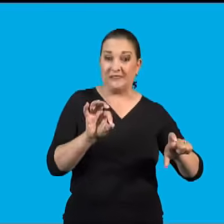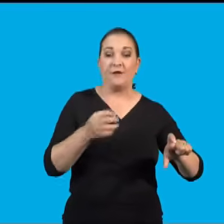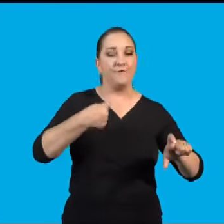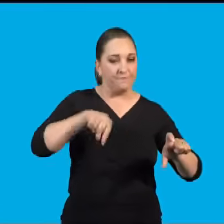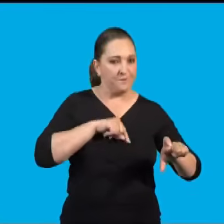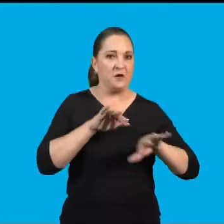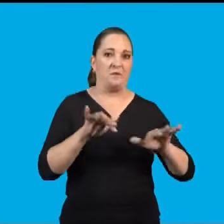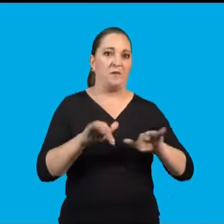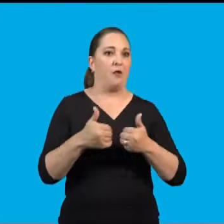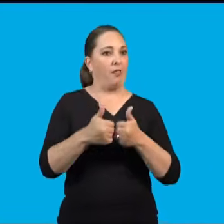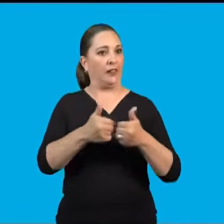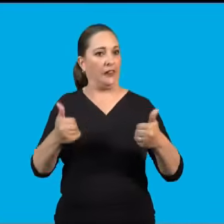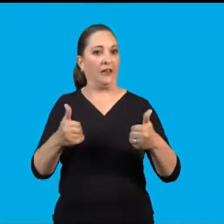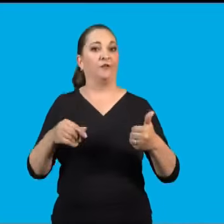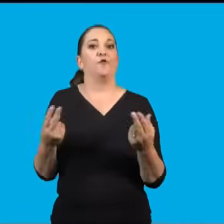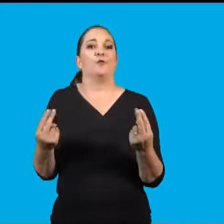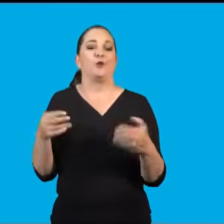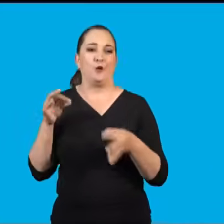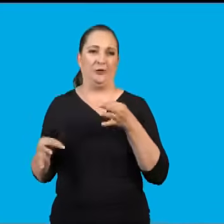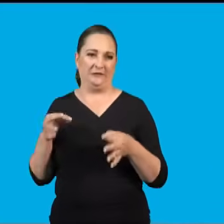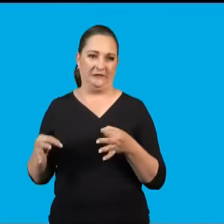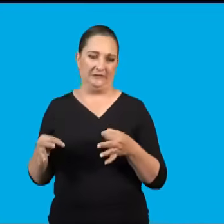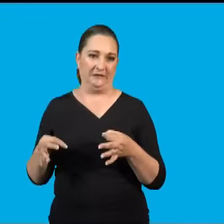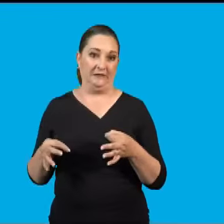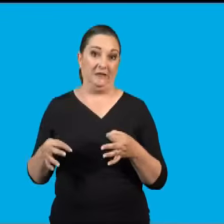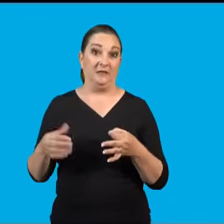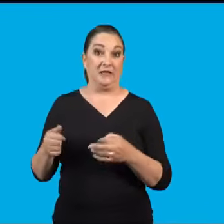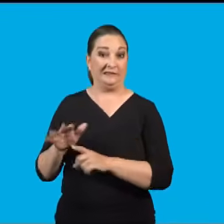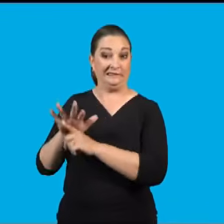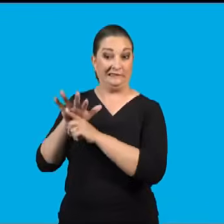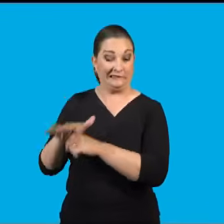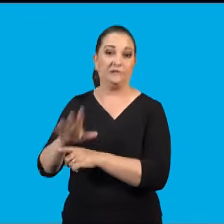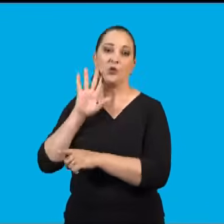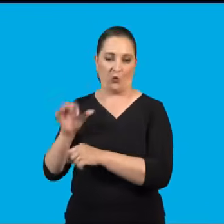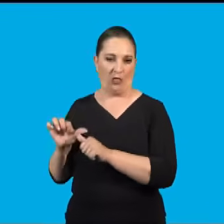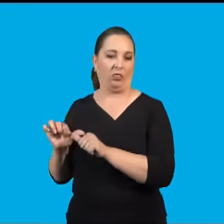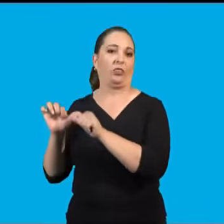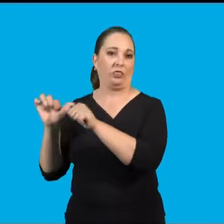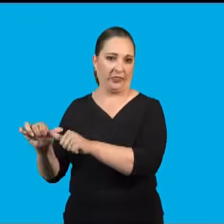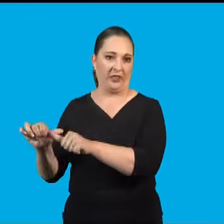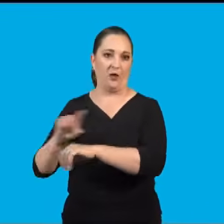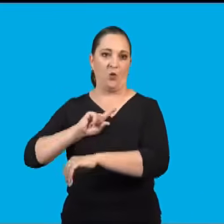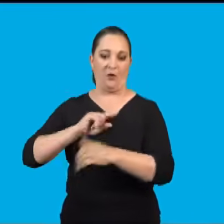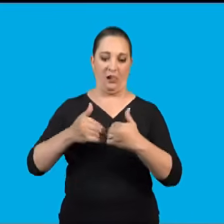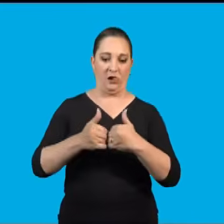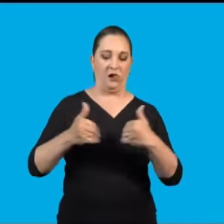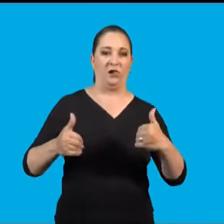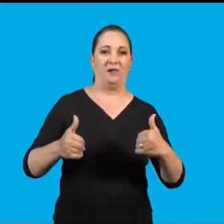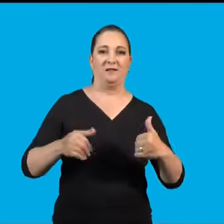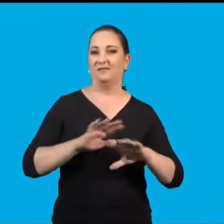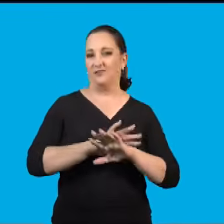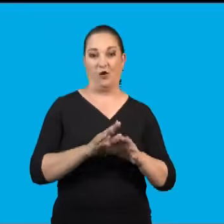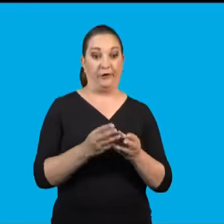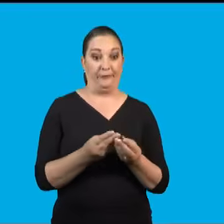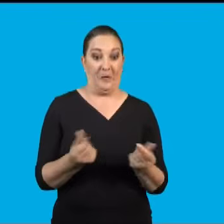our nation from the new political deal. Clearly, the oppression will continue. The apartheid line is not